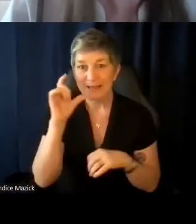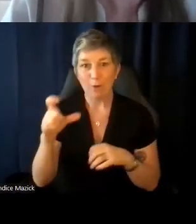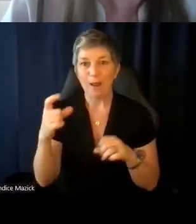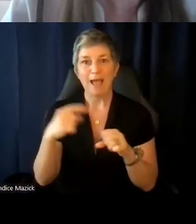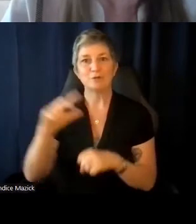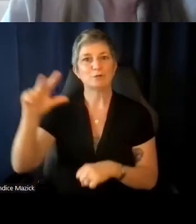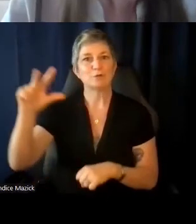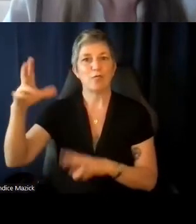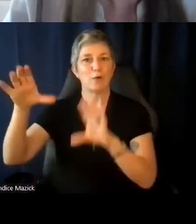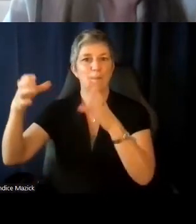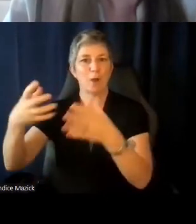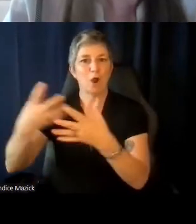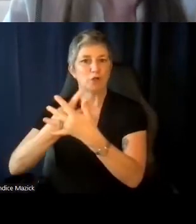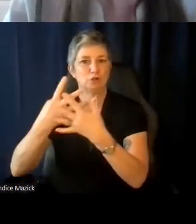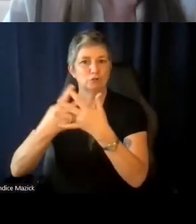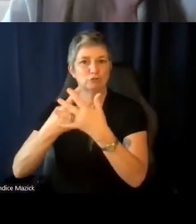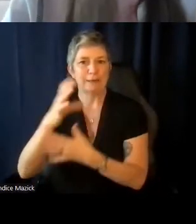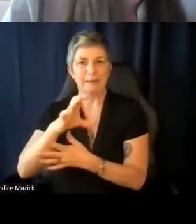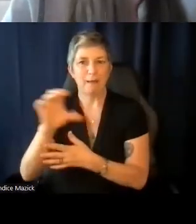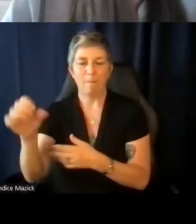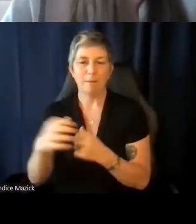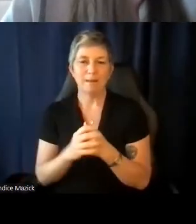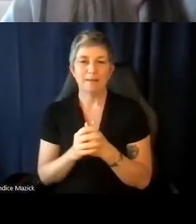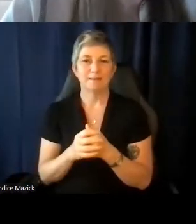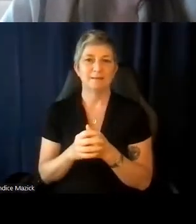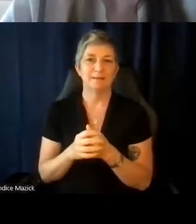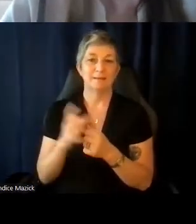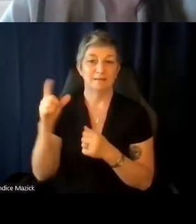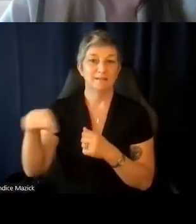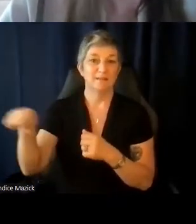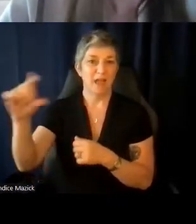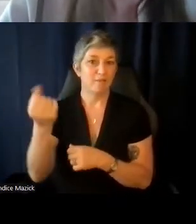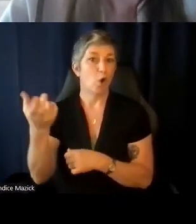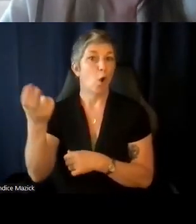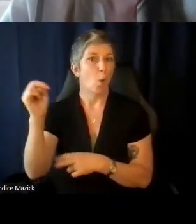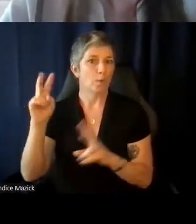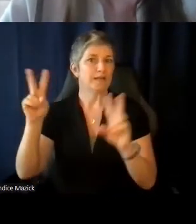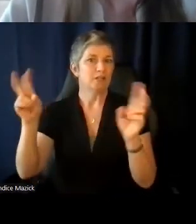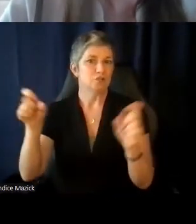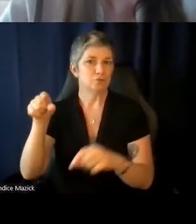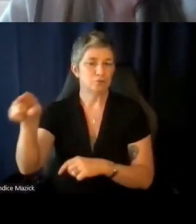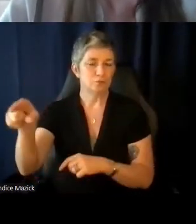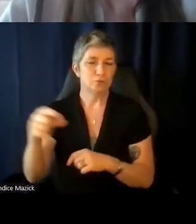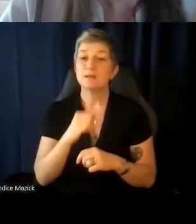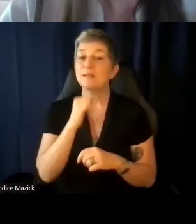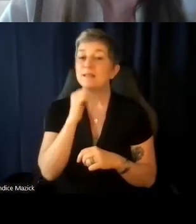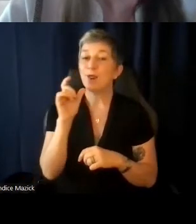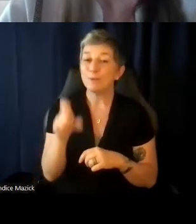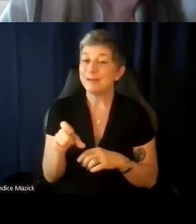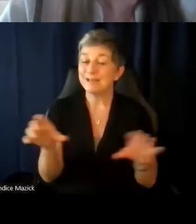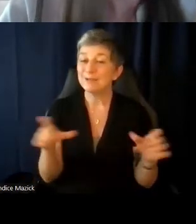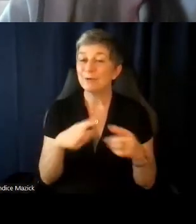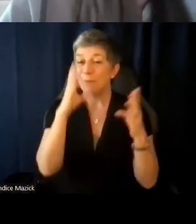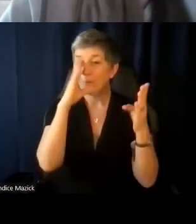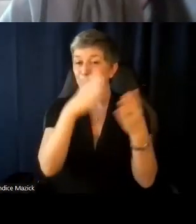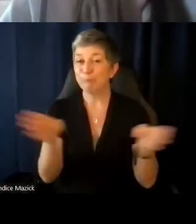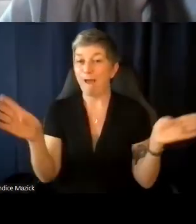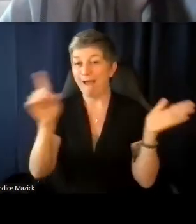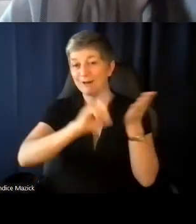screening companies, which pose their own issues. They don't have to do broader